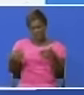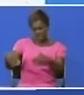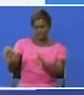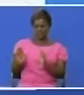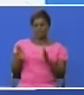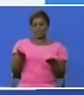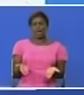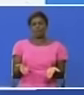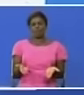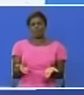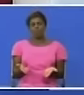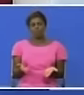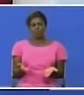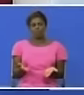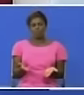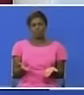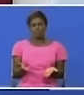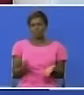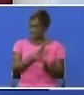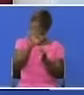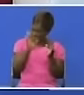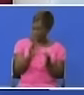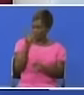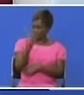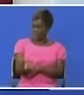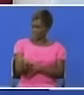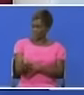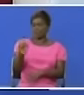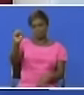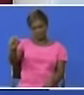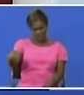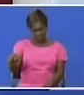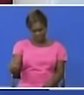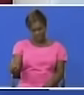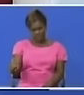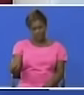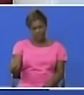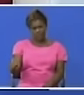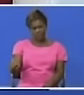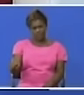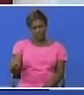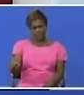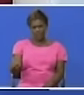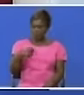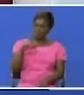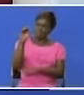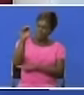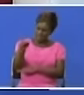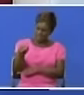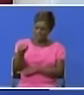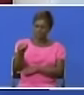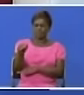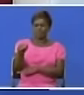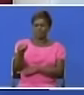now. That's very specific. Yes. Anything wrong with that? No, I'm just asking you. So are you